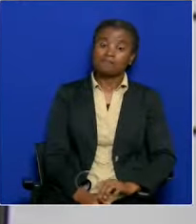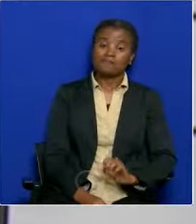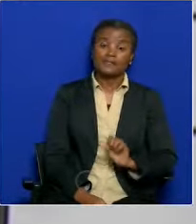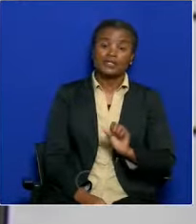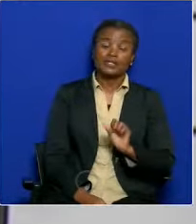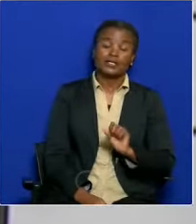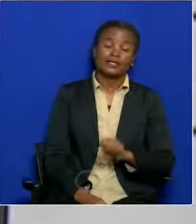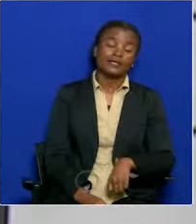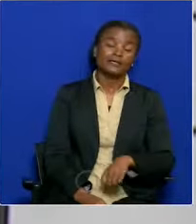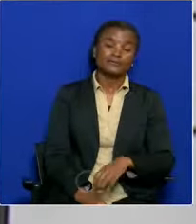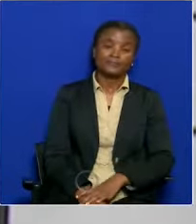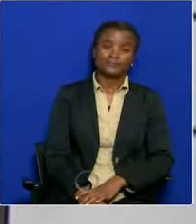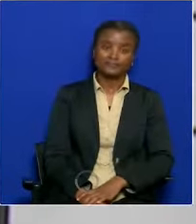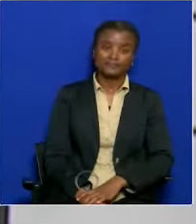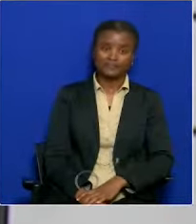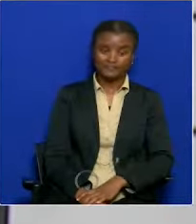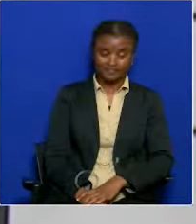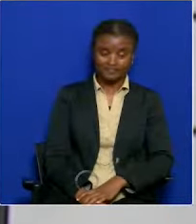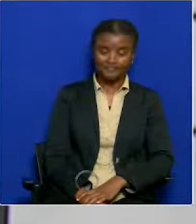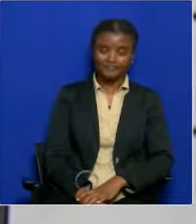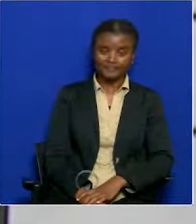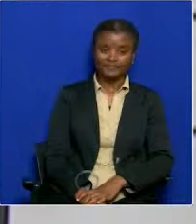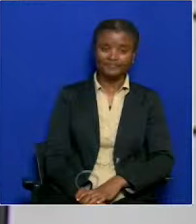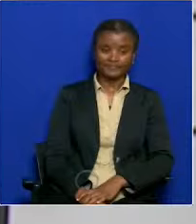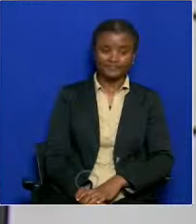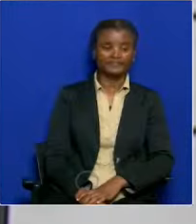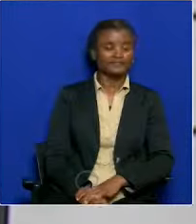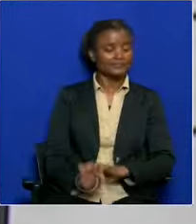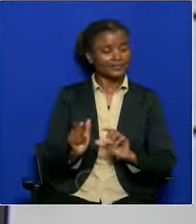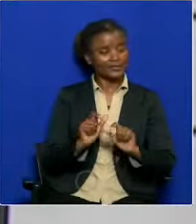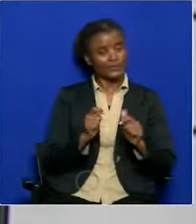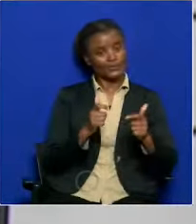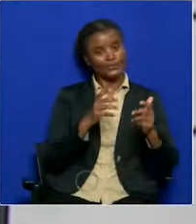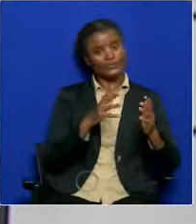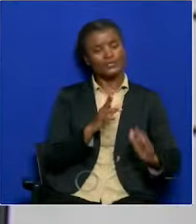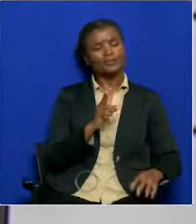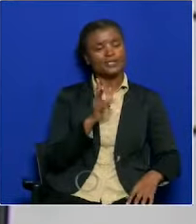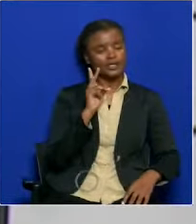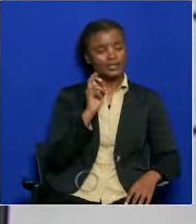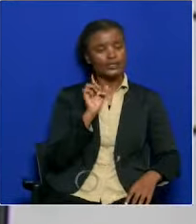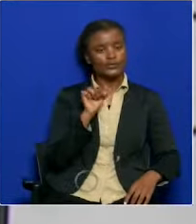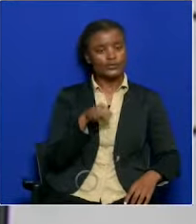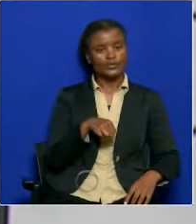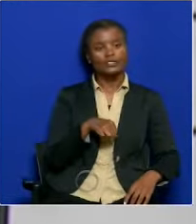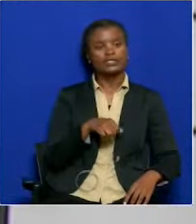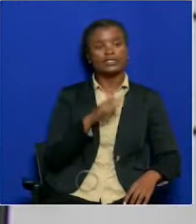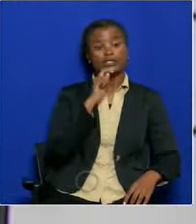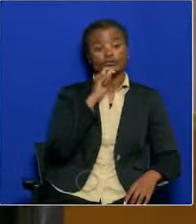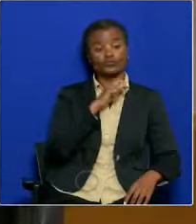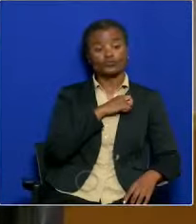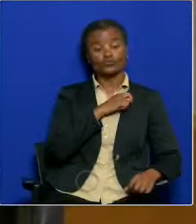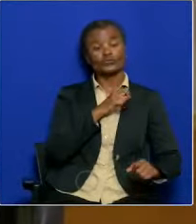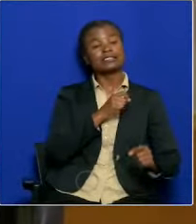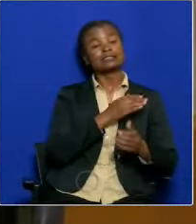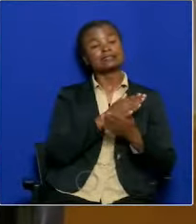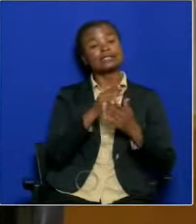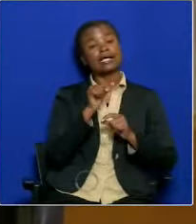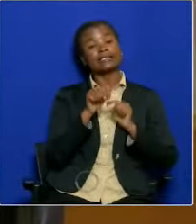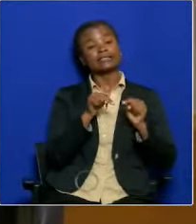I hear you, Commissioner. Even though he's not yet charged on those things. No. My question